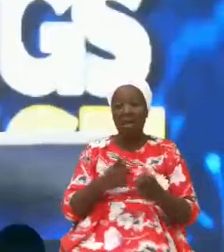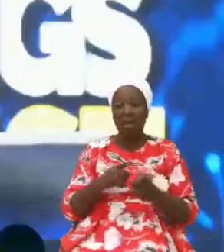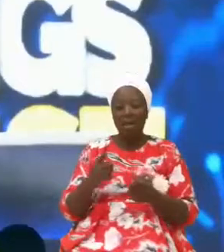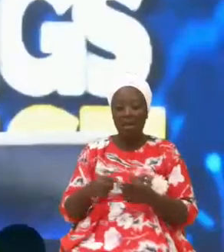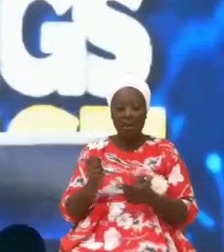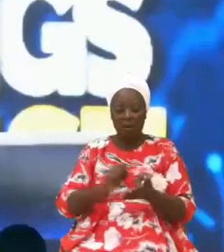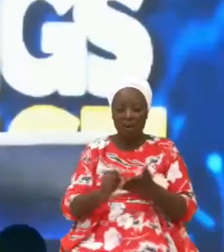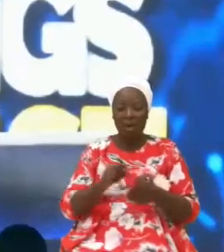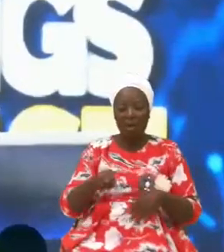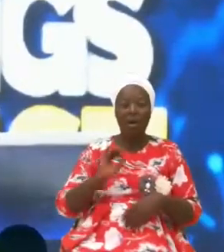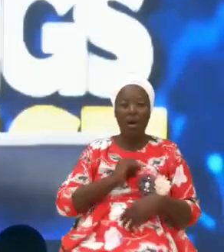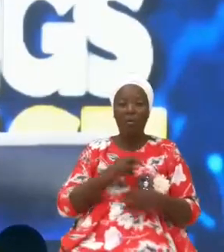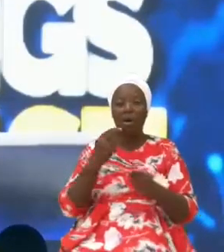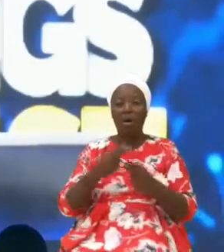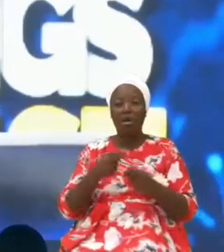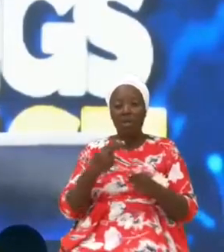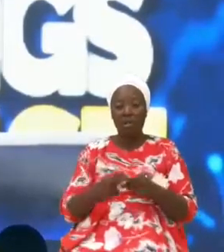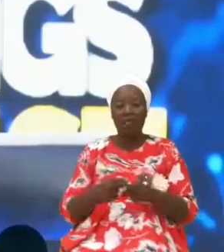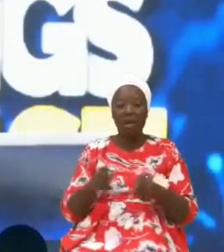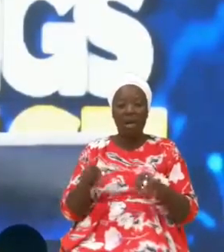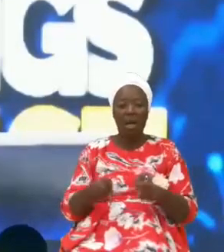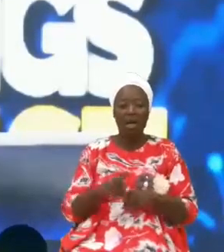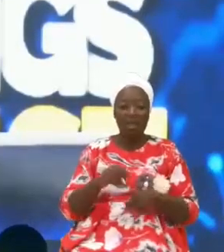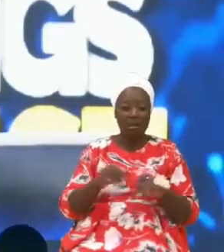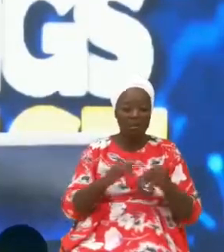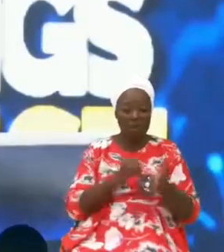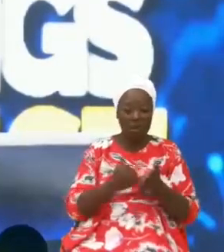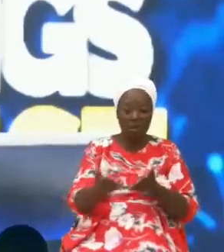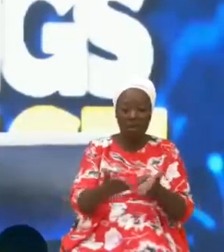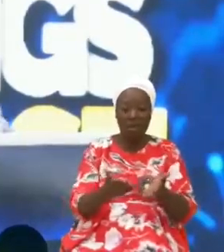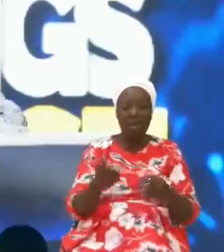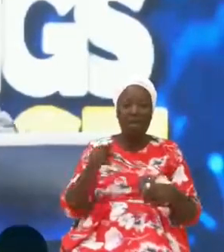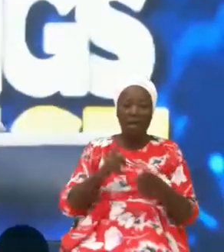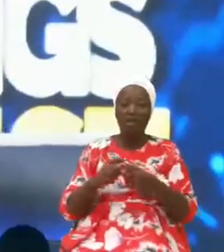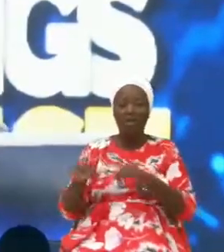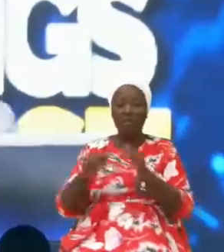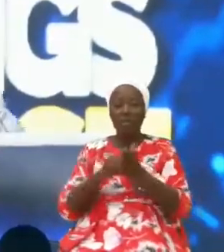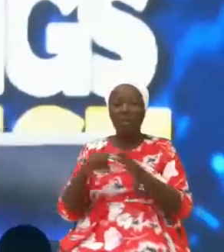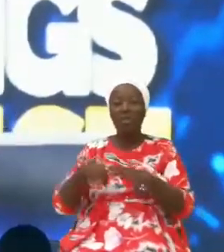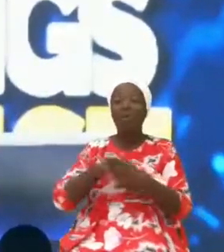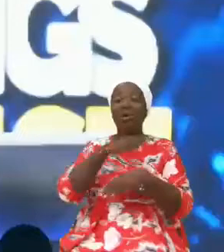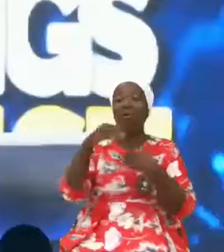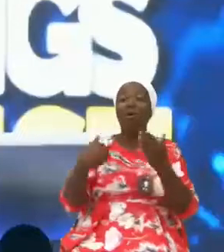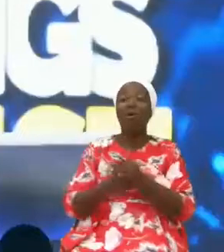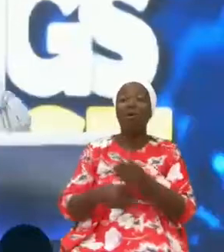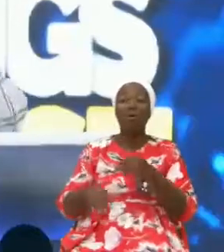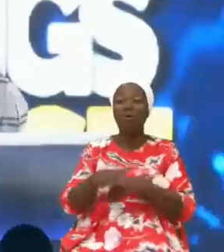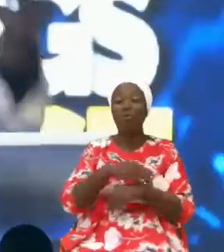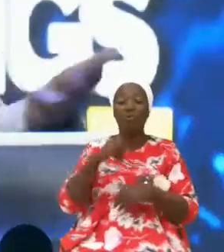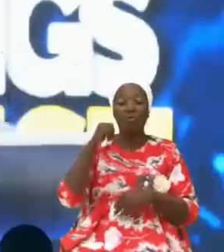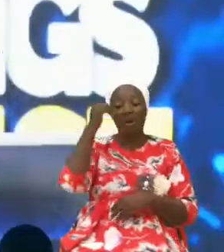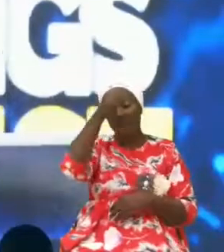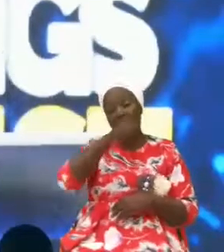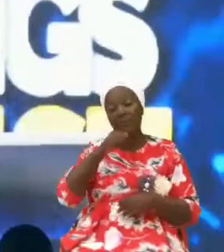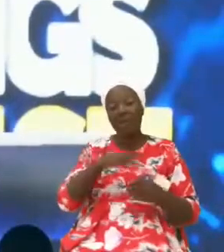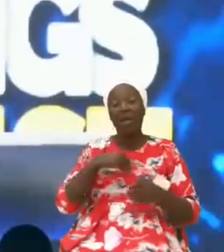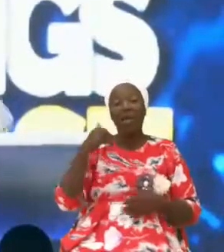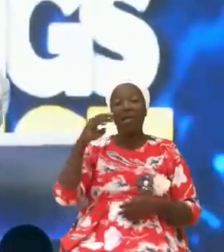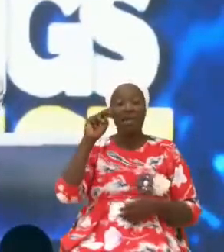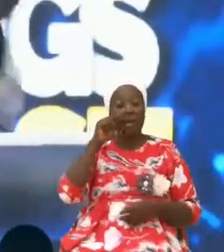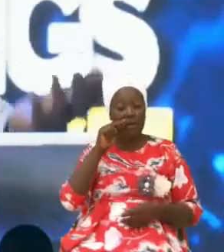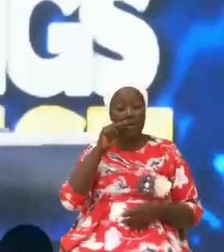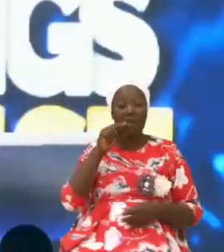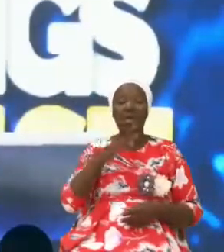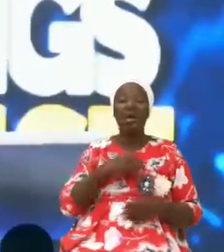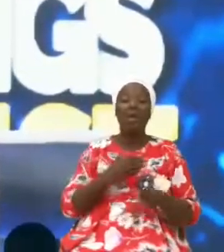counselors are there. As we're doing it here, you are doing it in every location, all over Nigeria, all over Africa,